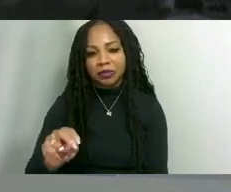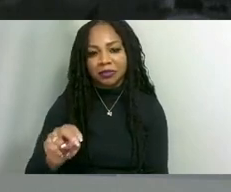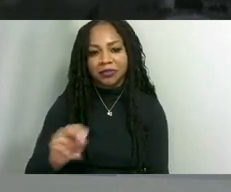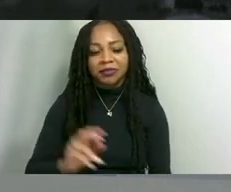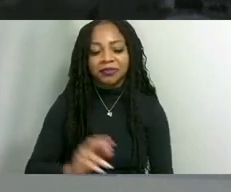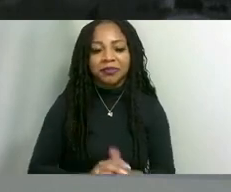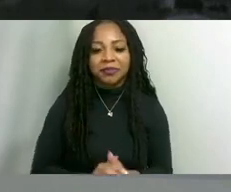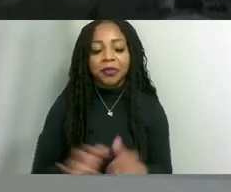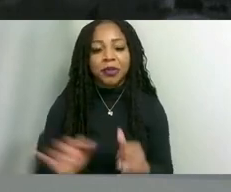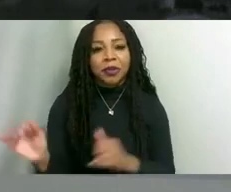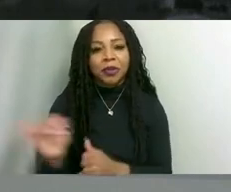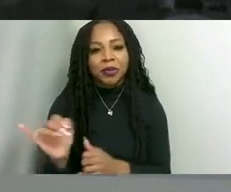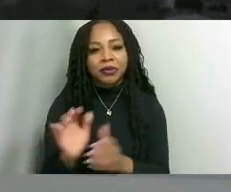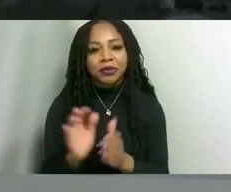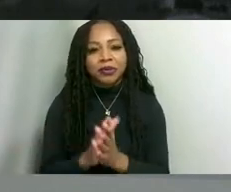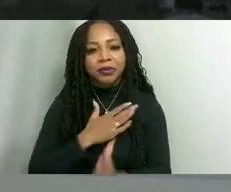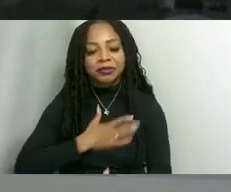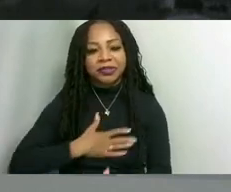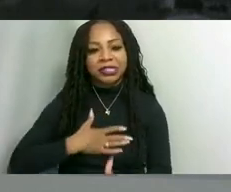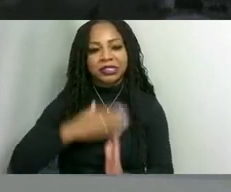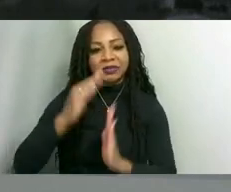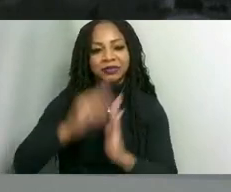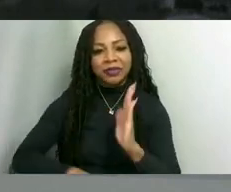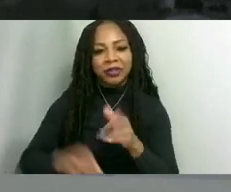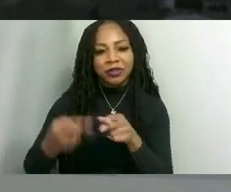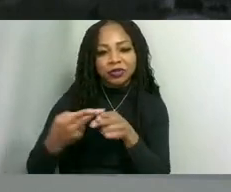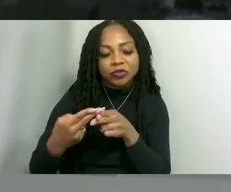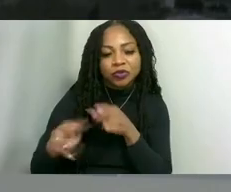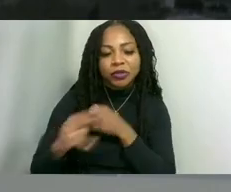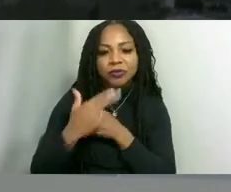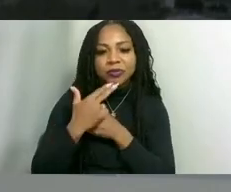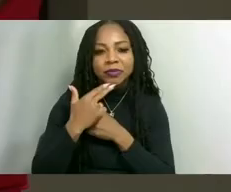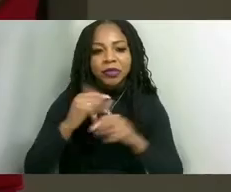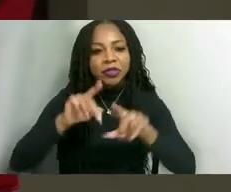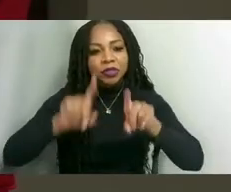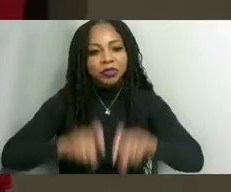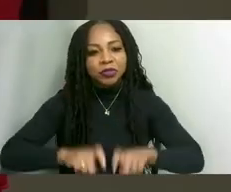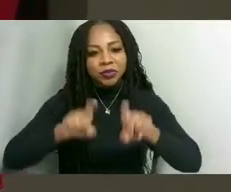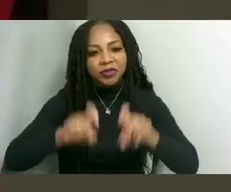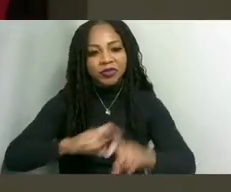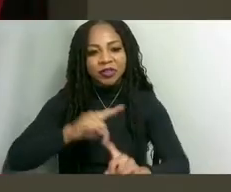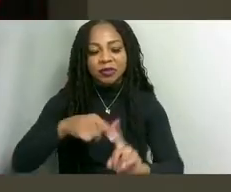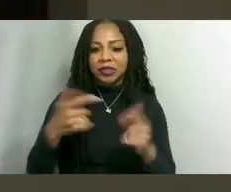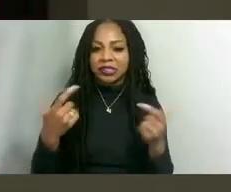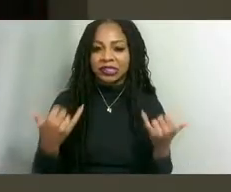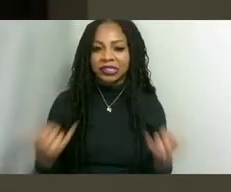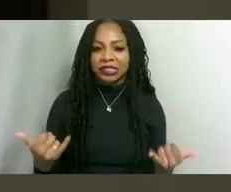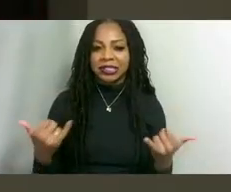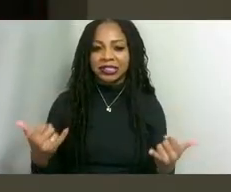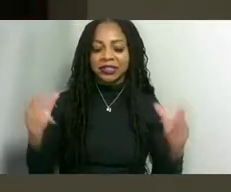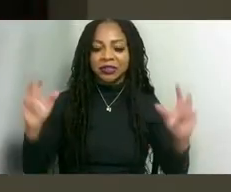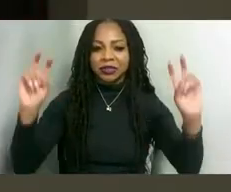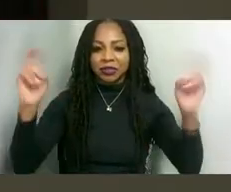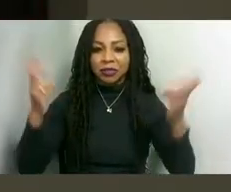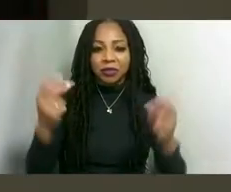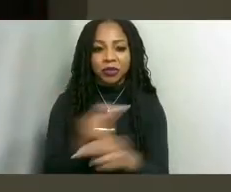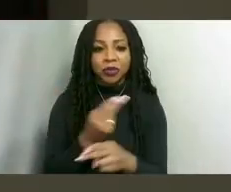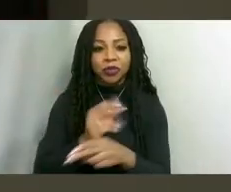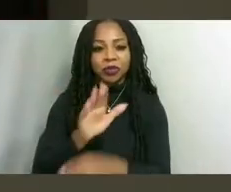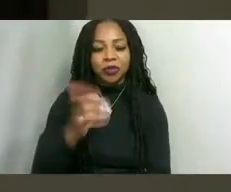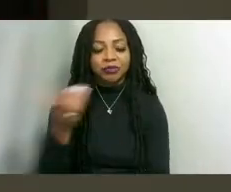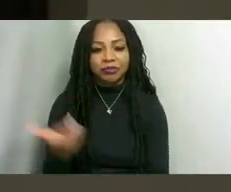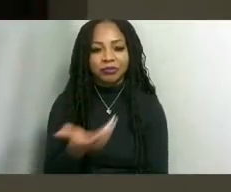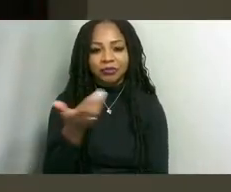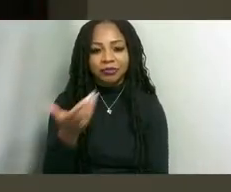also asking you to fill out a short survey on your experience at today's Big Thinking Lecture. Using your mobile device, you